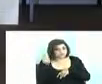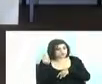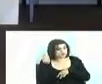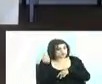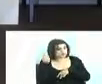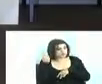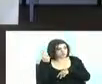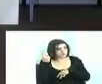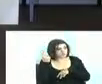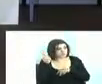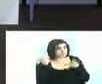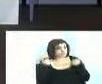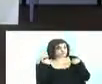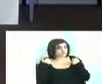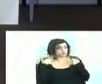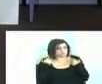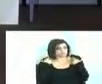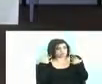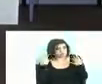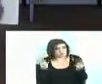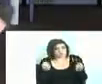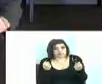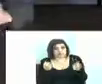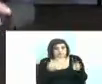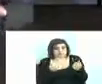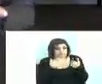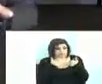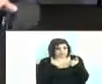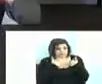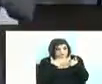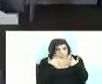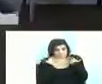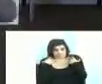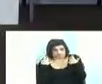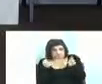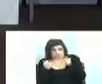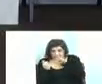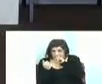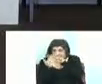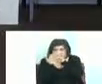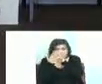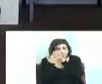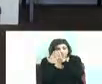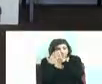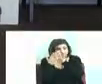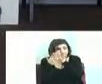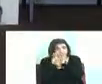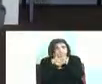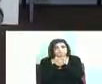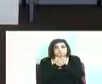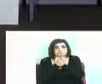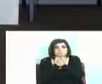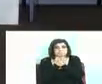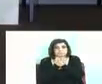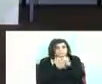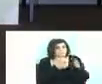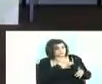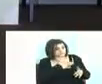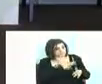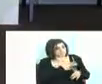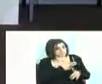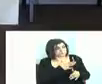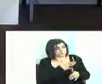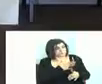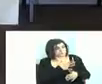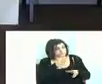says, that they have courage. They have the courage to meet and face life on life's terms. They're willing to accept